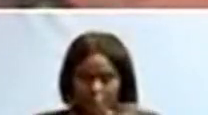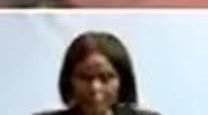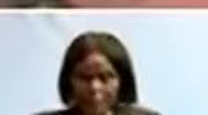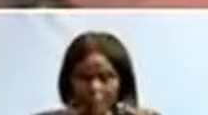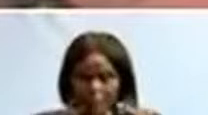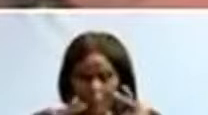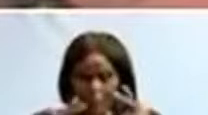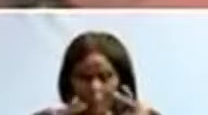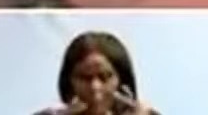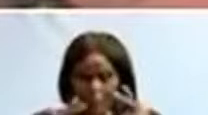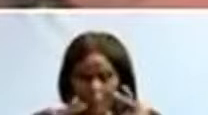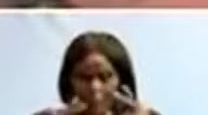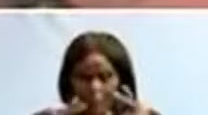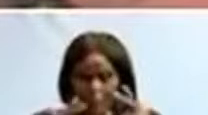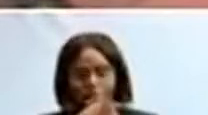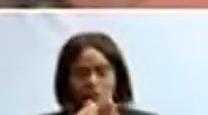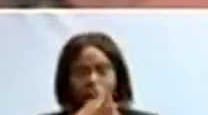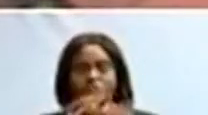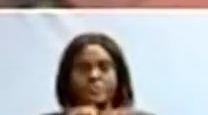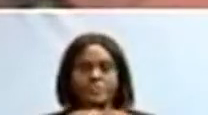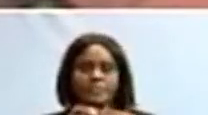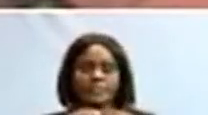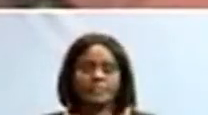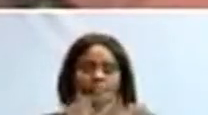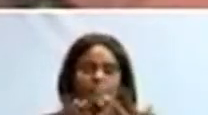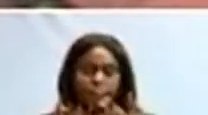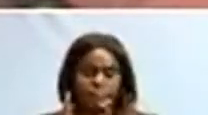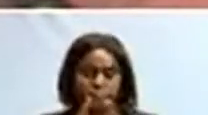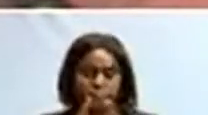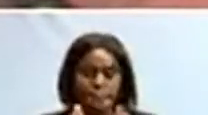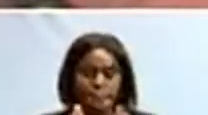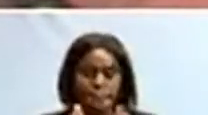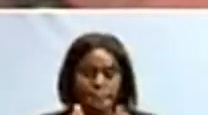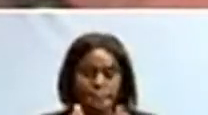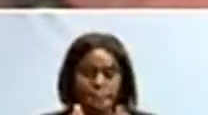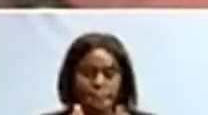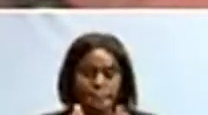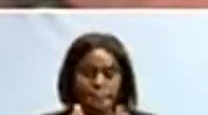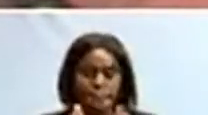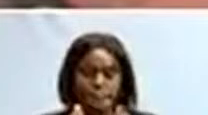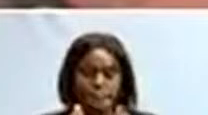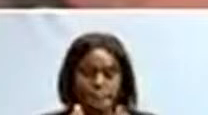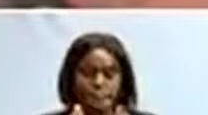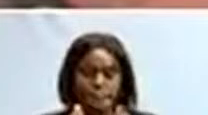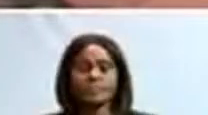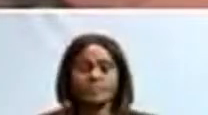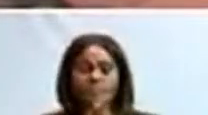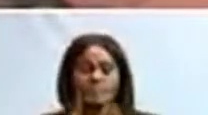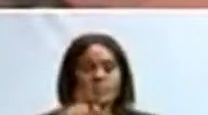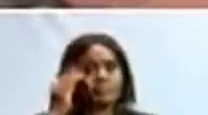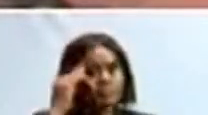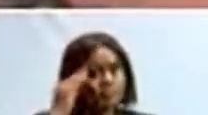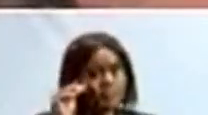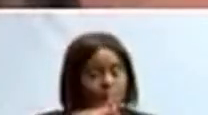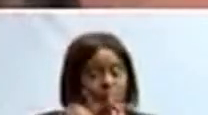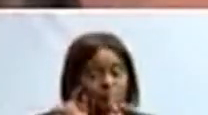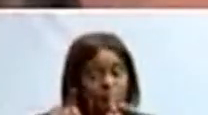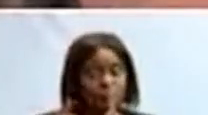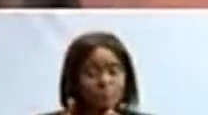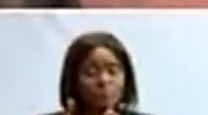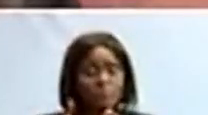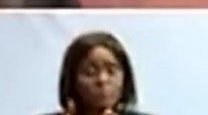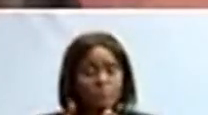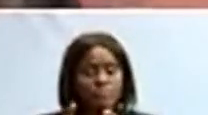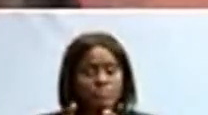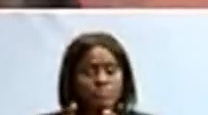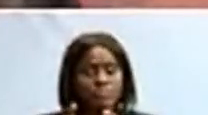bank account numbers, as the wages were considered